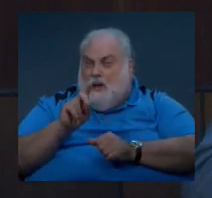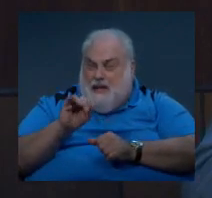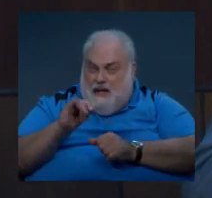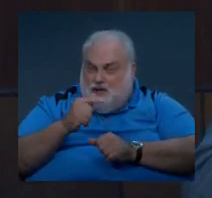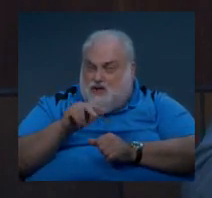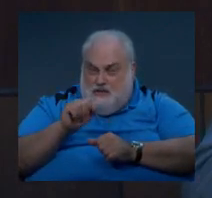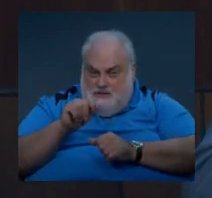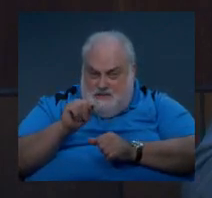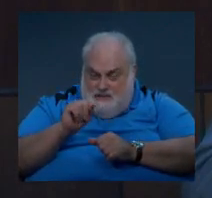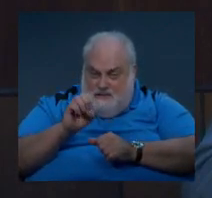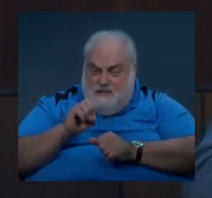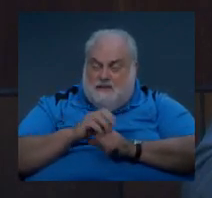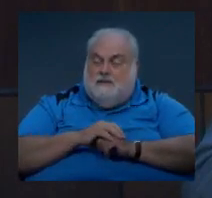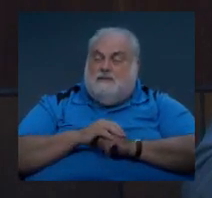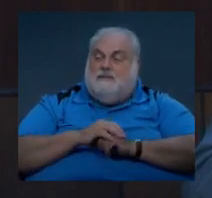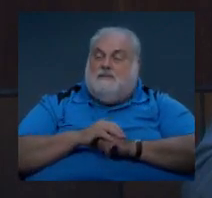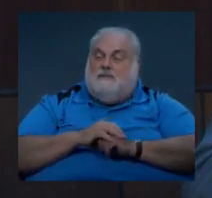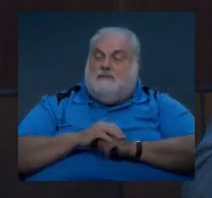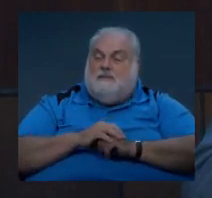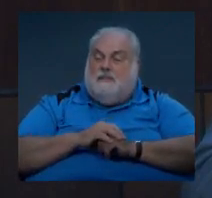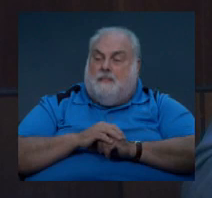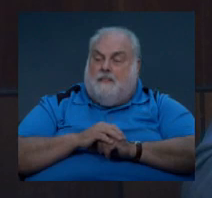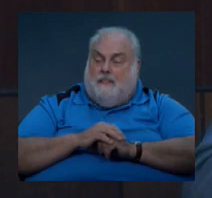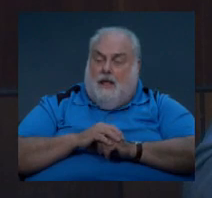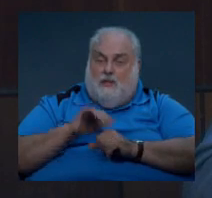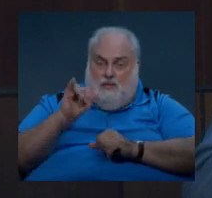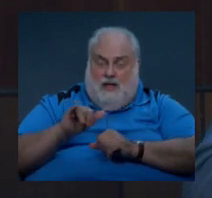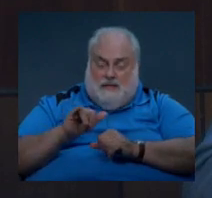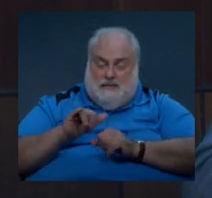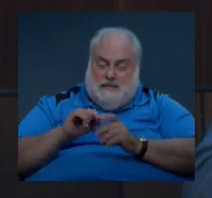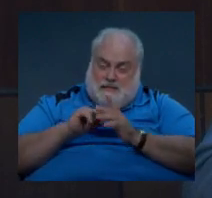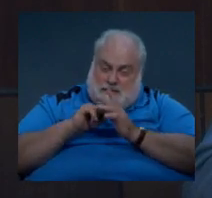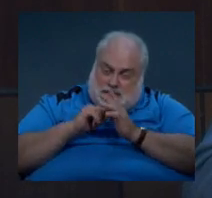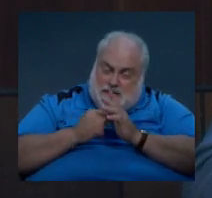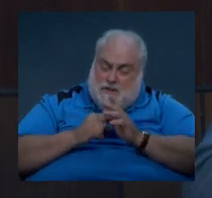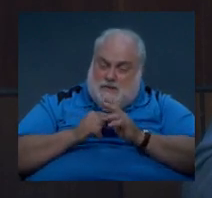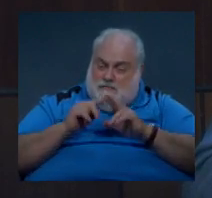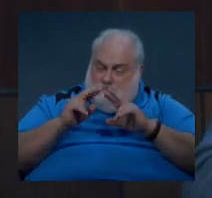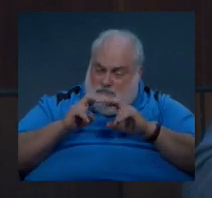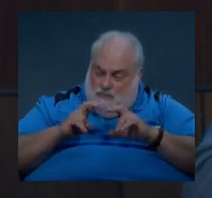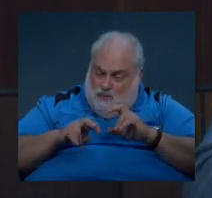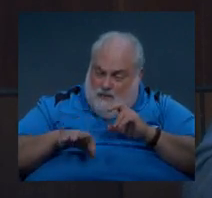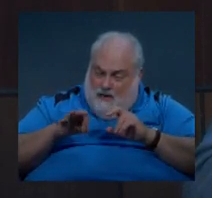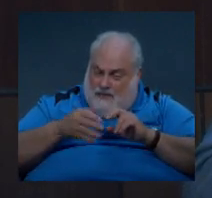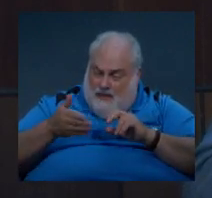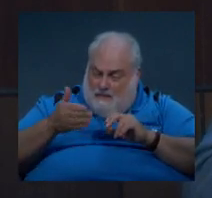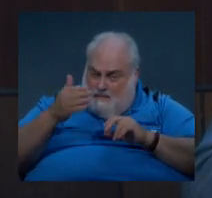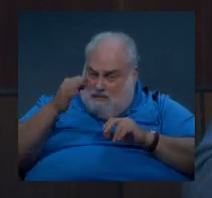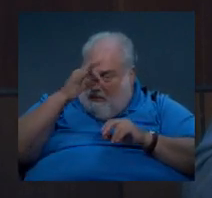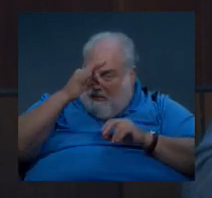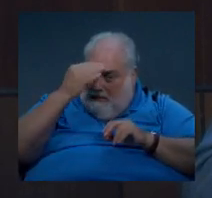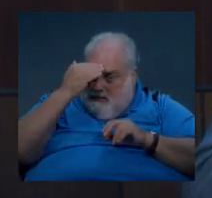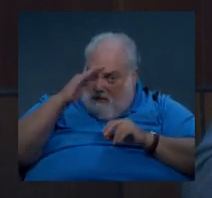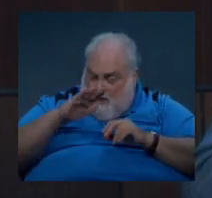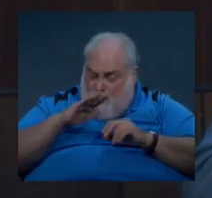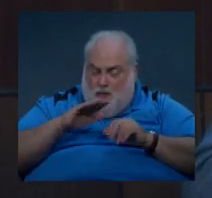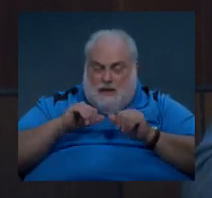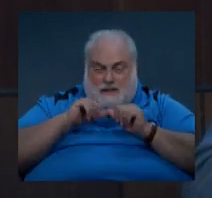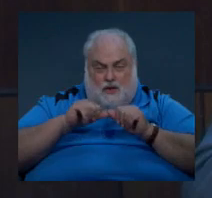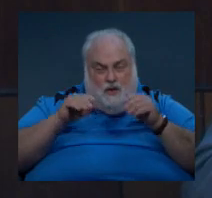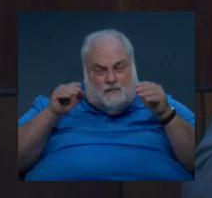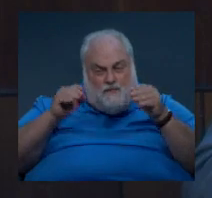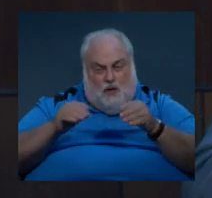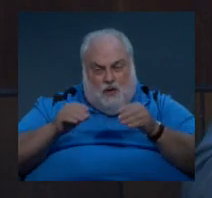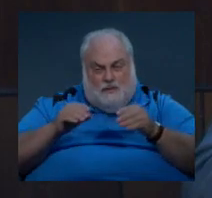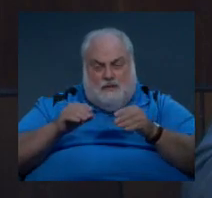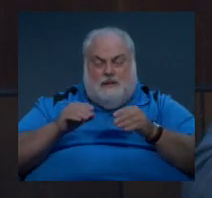once you go through due diligence because, and through due diligence, you find things that you weren't aware of. And so that's the reason why we continue to focus on, instead